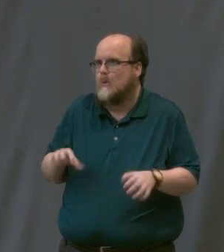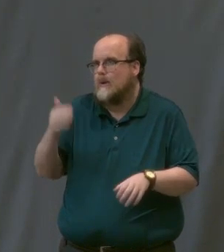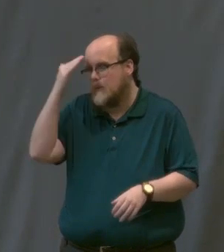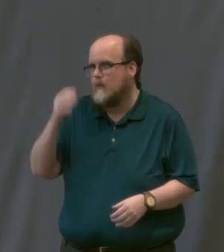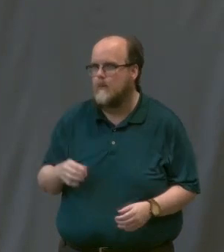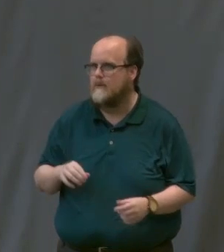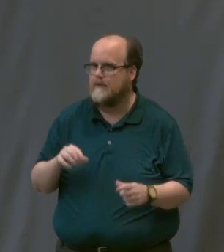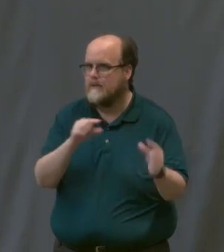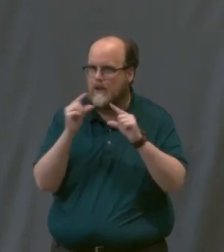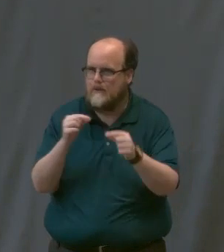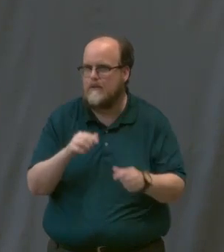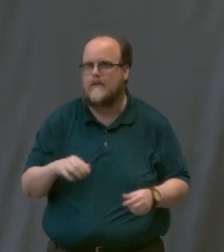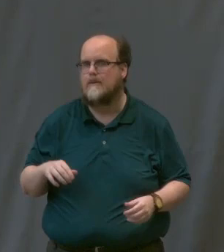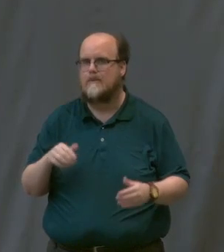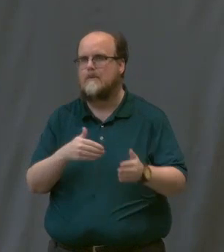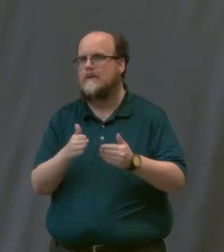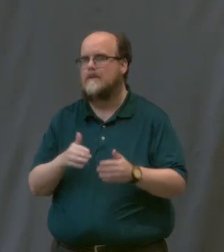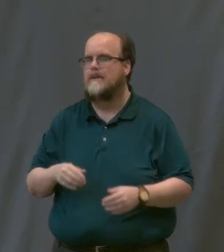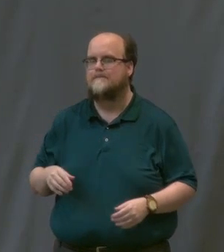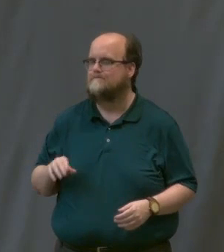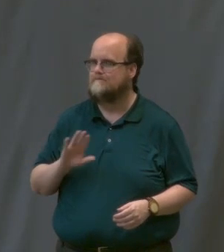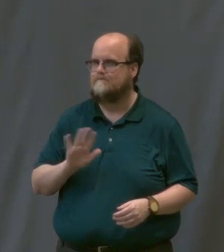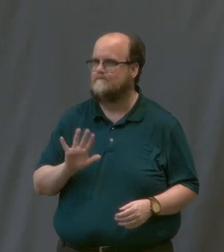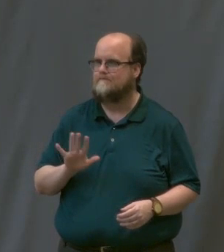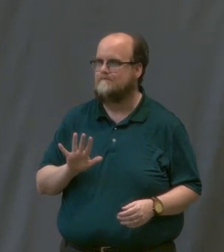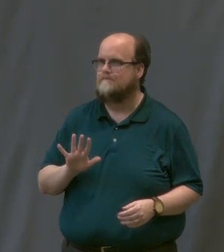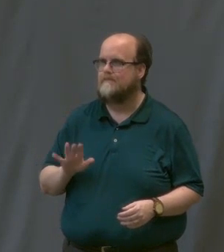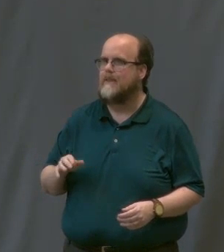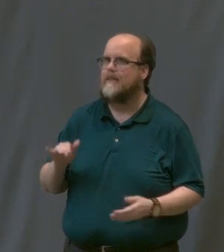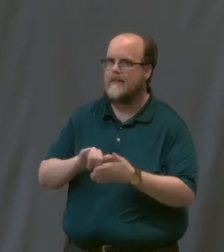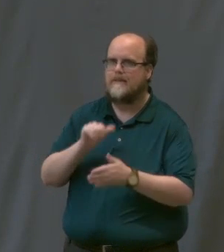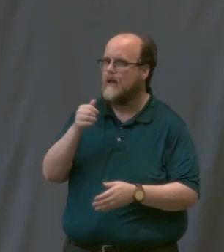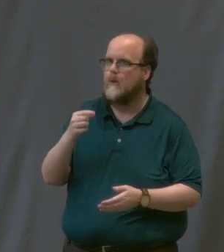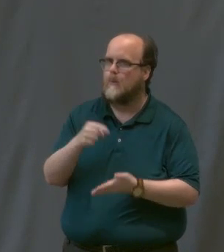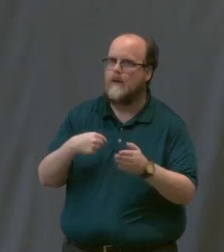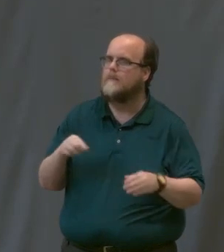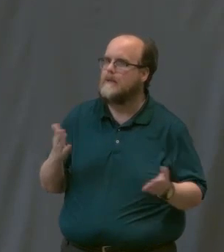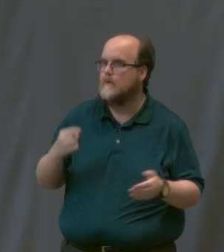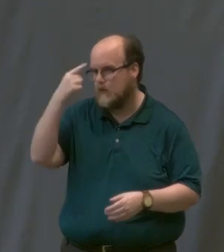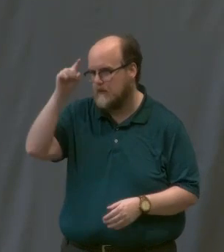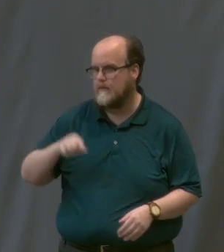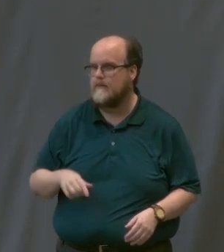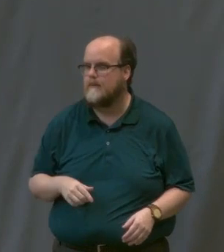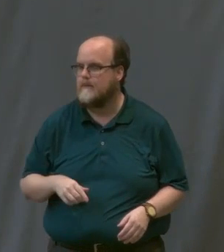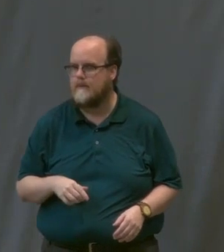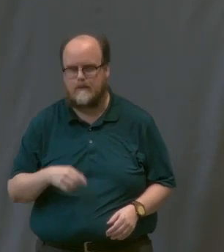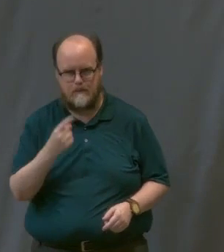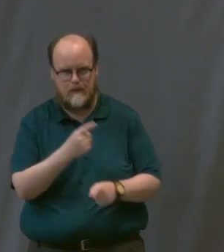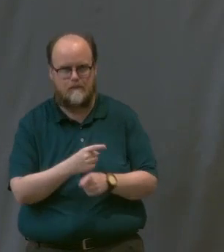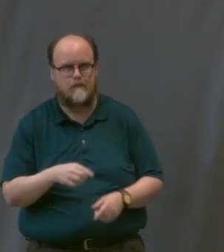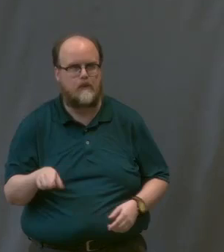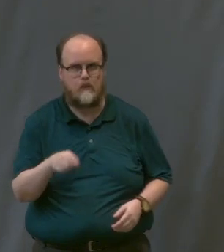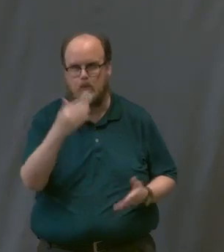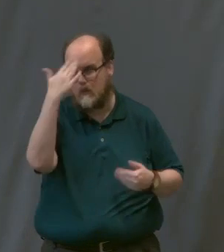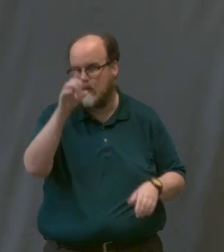to keep up with the jokes or whatever. It's like, that's not what you're here for. That's right. Yeah. You don't know